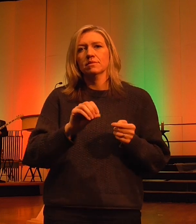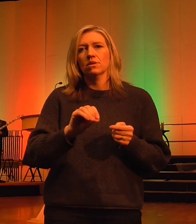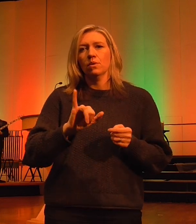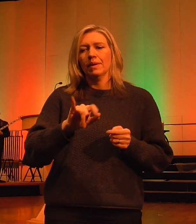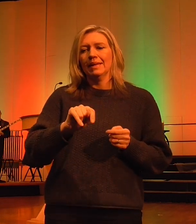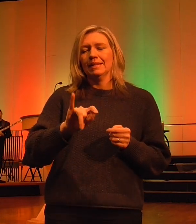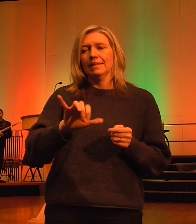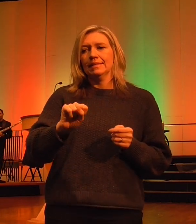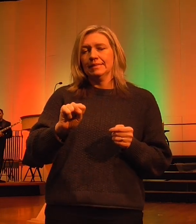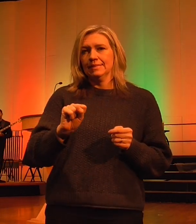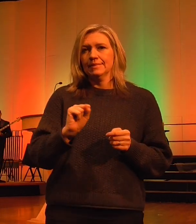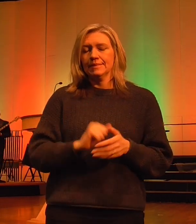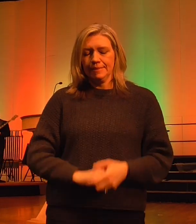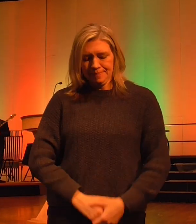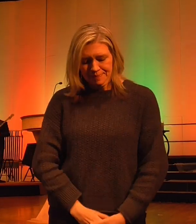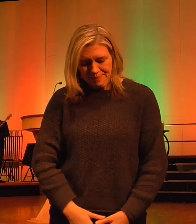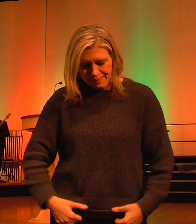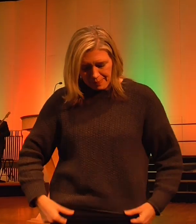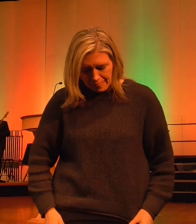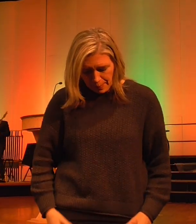it is.